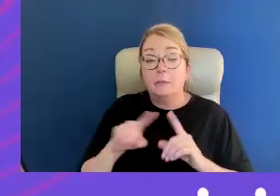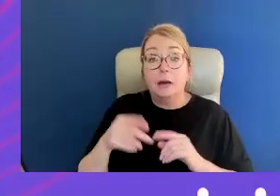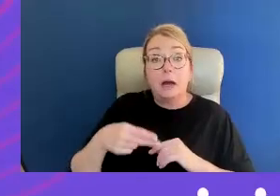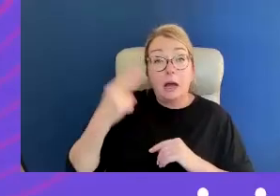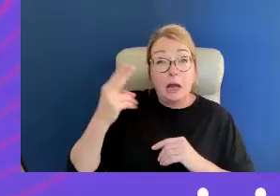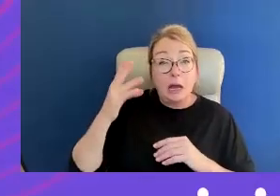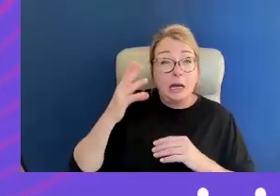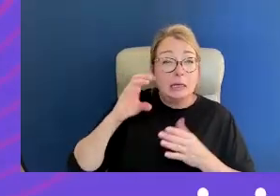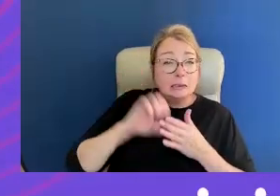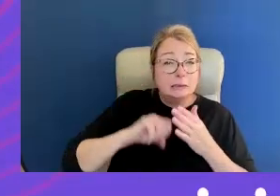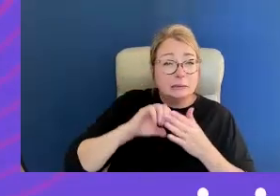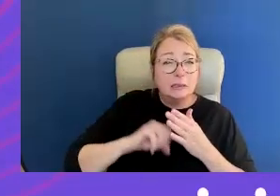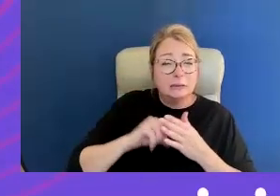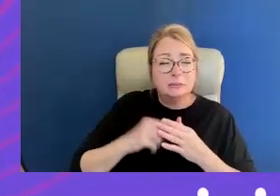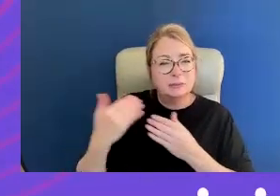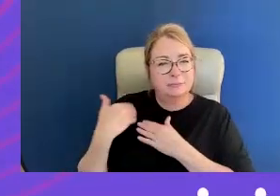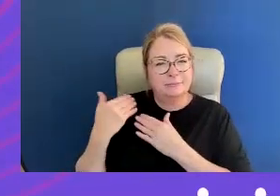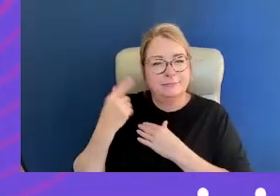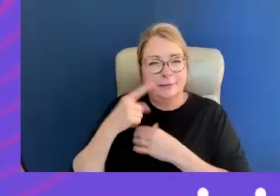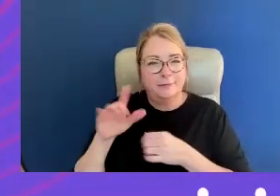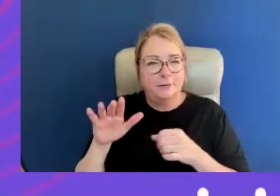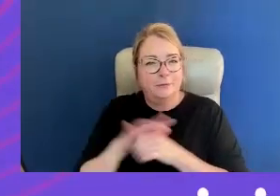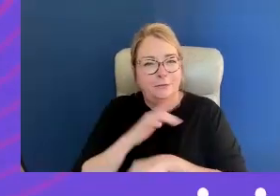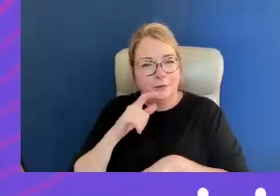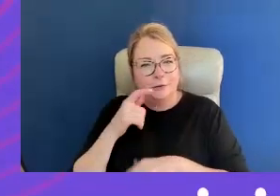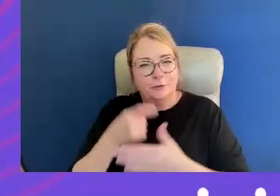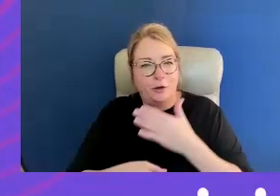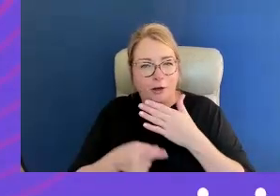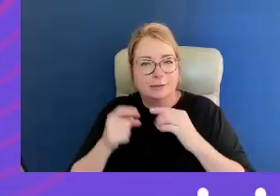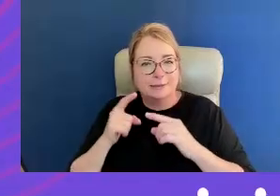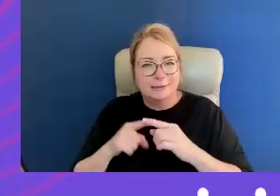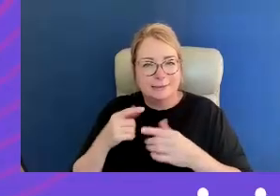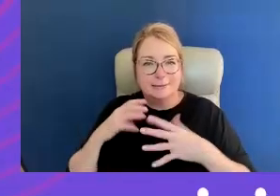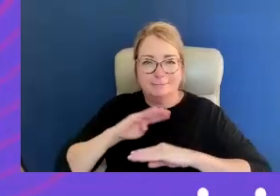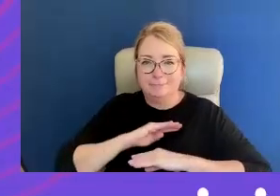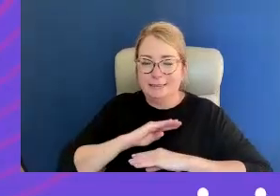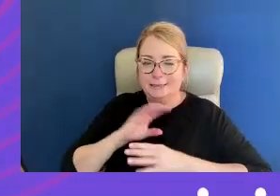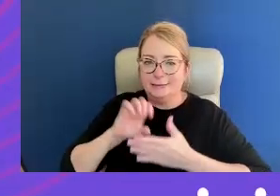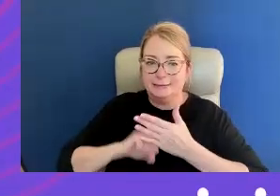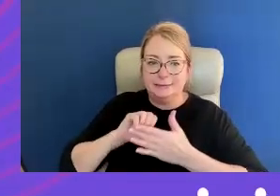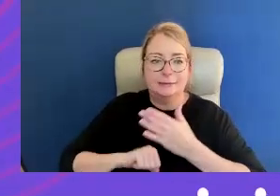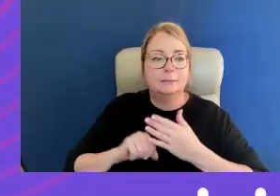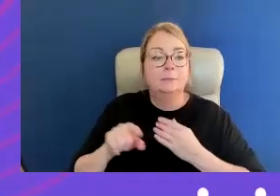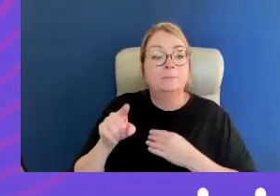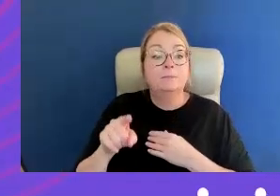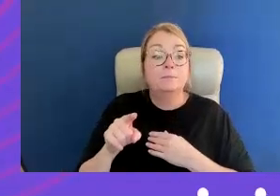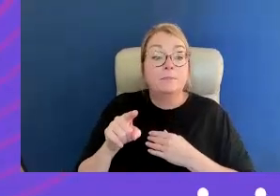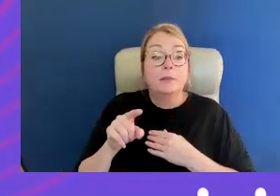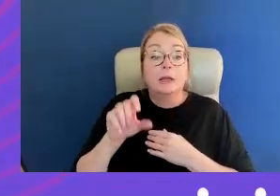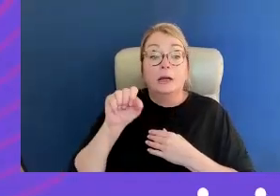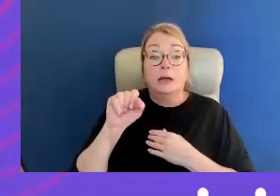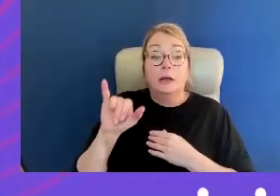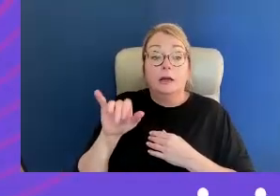probably to be responsible for the full cost until you hit your deductible. There's also the Sydney app. So the Sydney app, you can actually log in, check